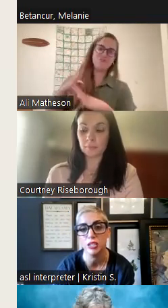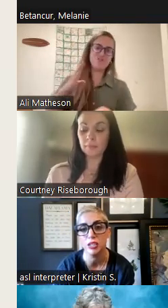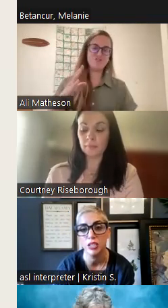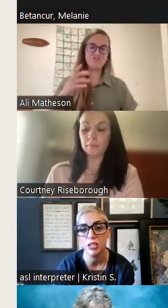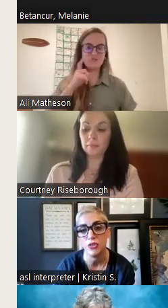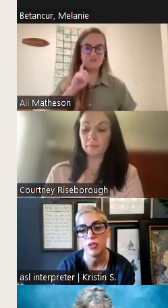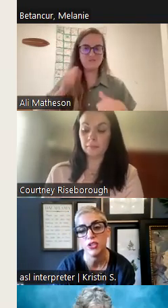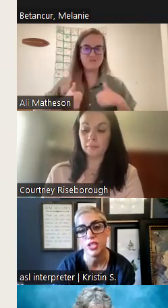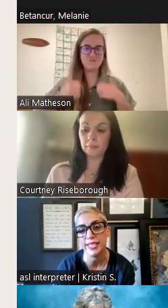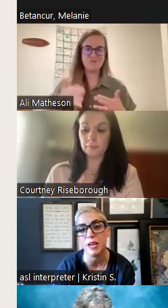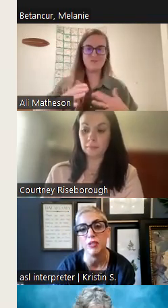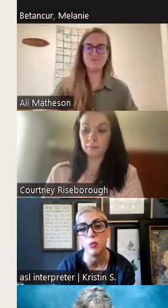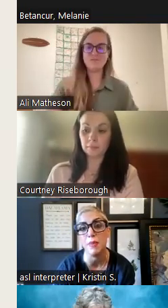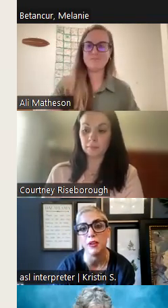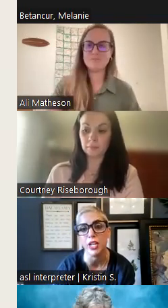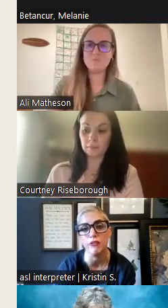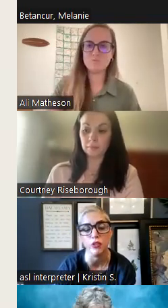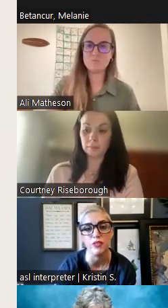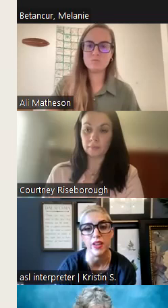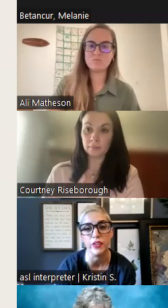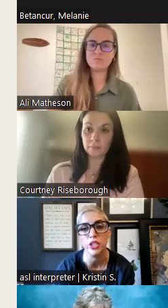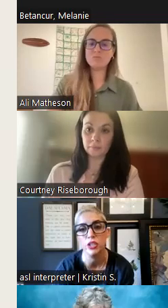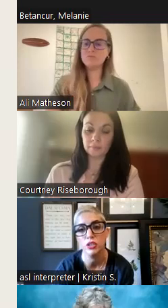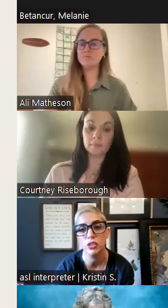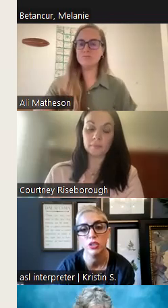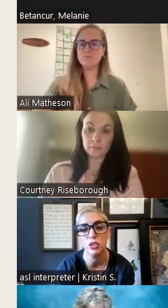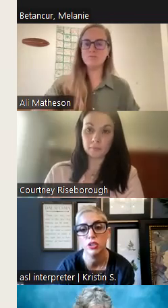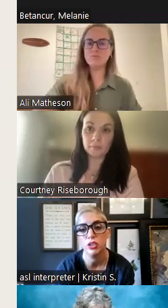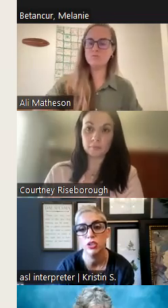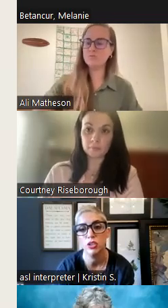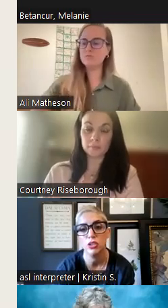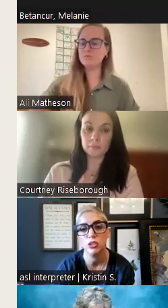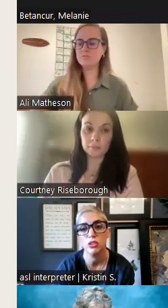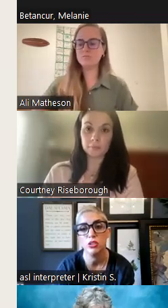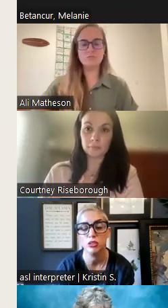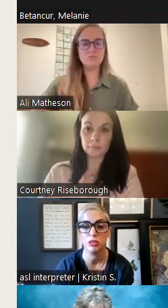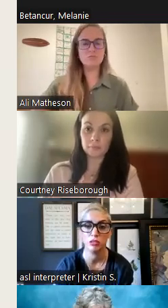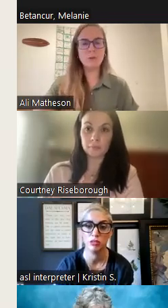there. So that's just an example of one barrier for a survivor.